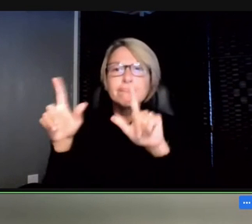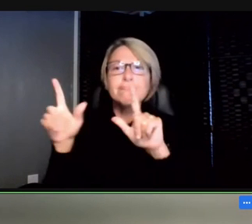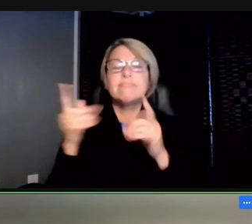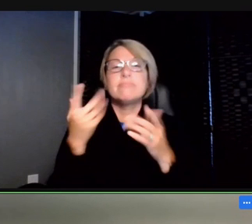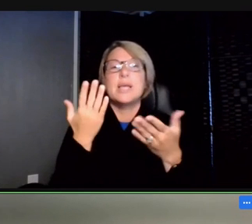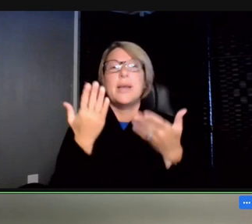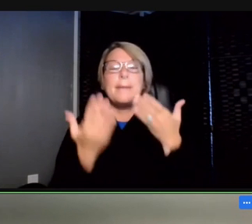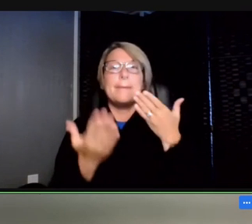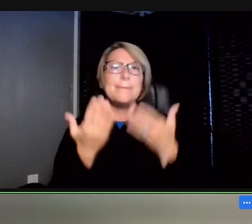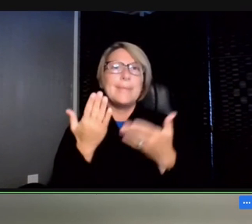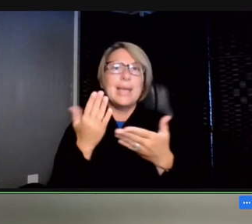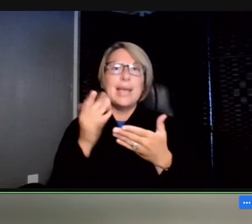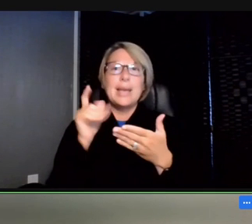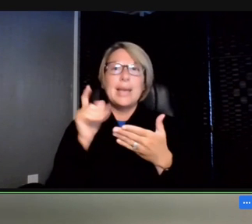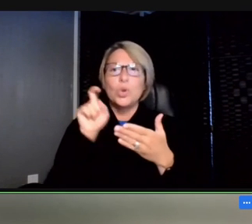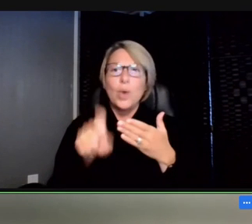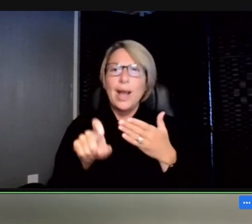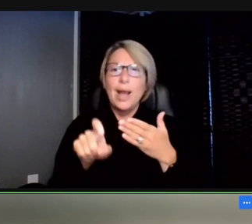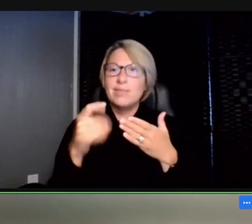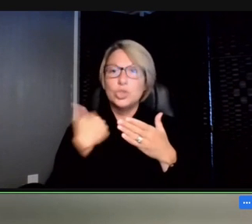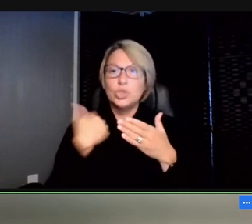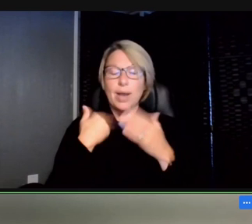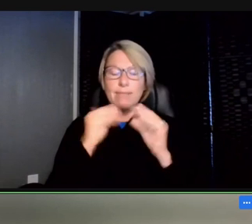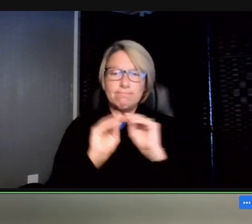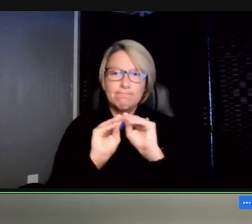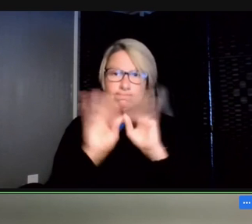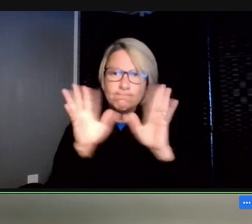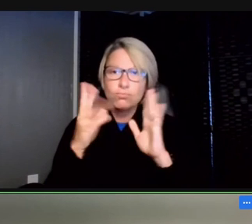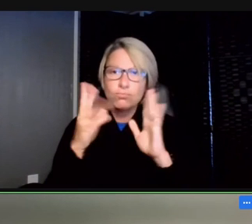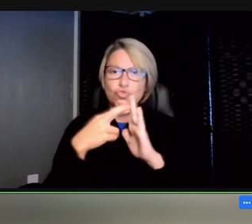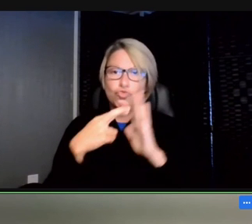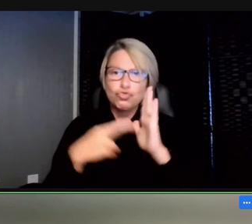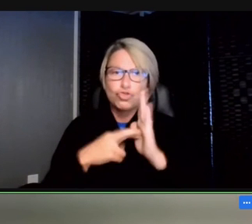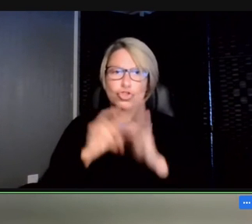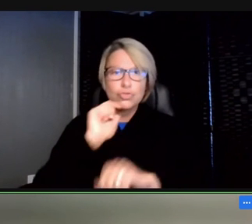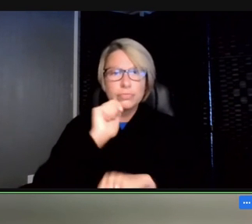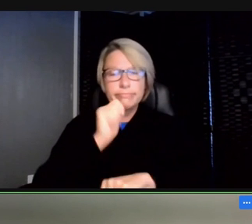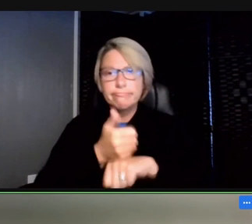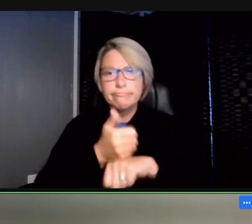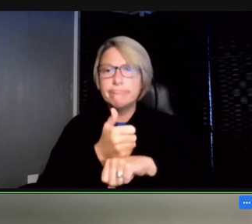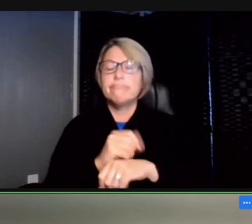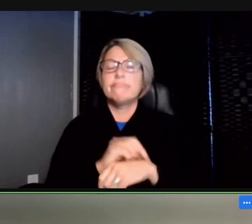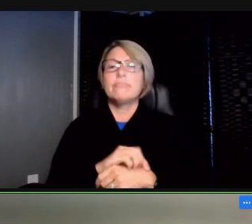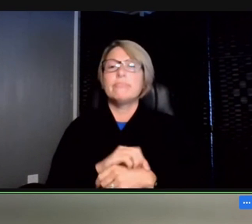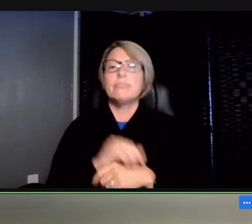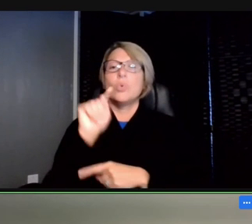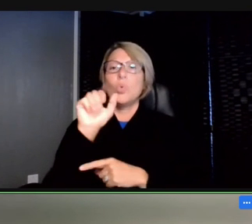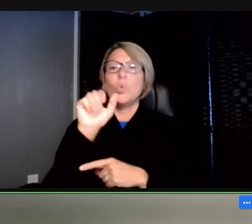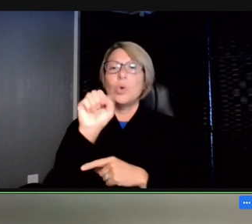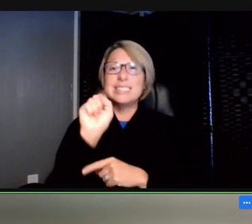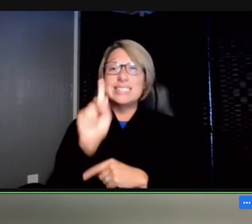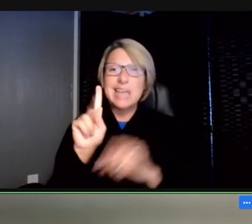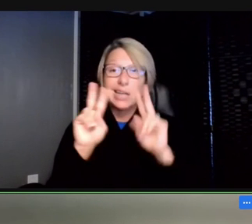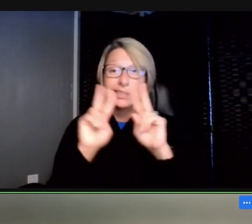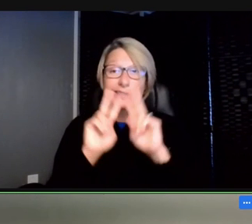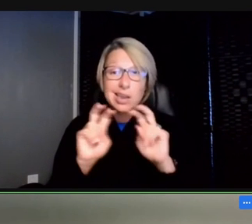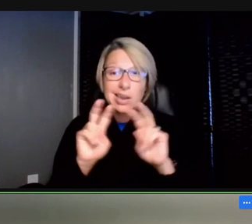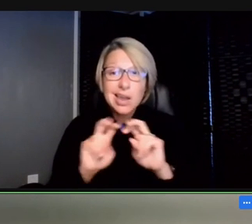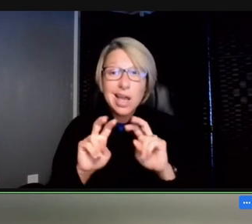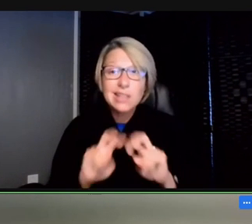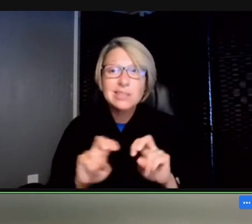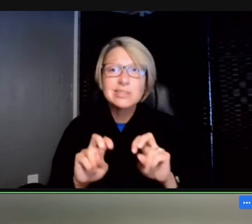have very concrete rules or task analysis. It might help to do what we